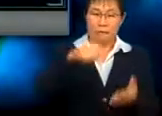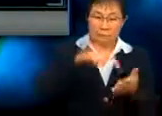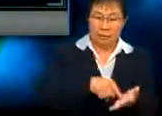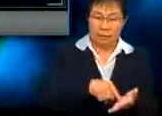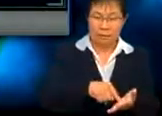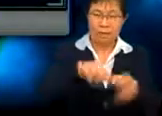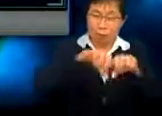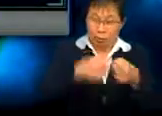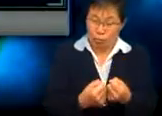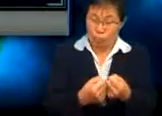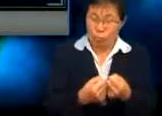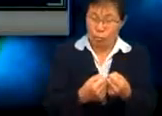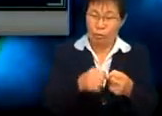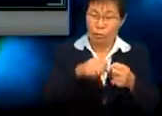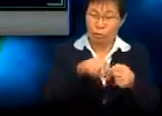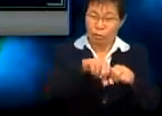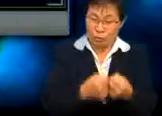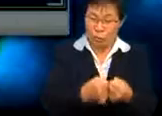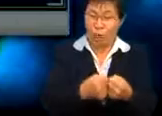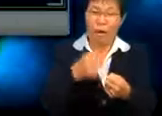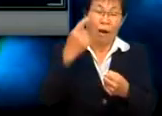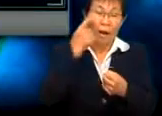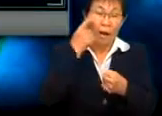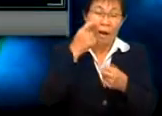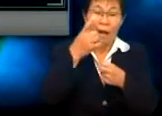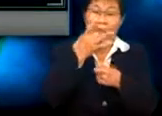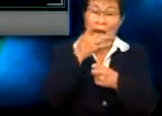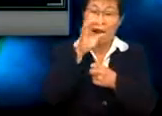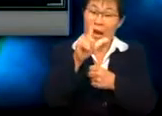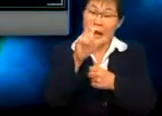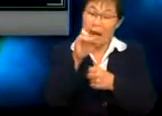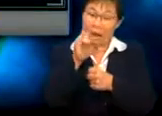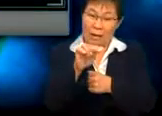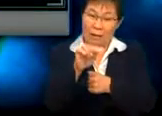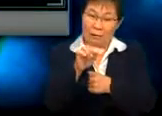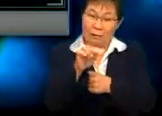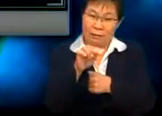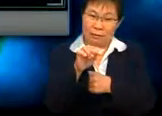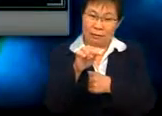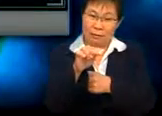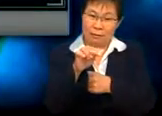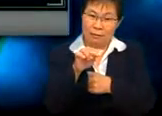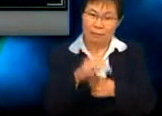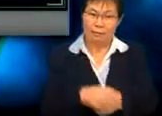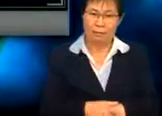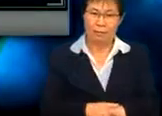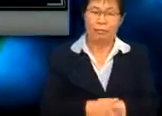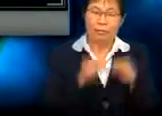This defect is due to the eye lens being too thin.